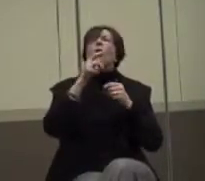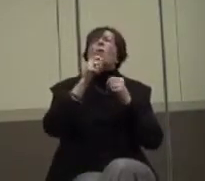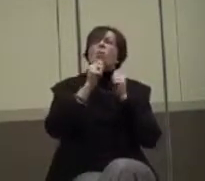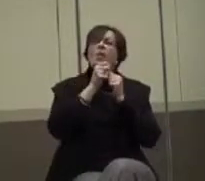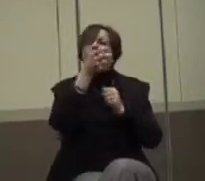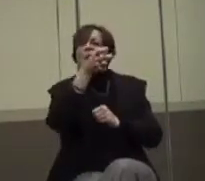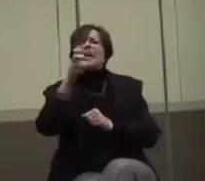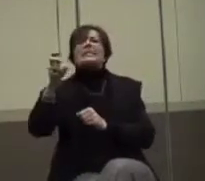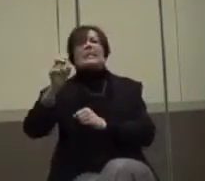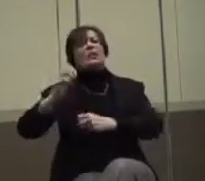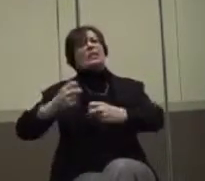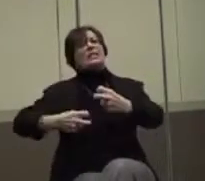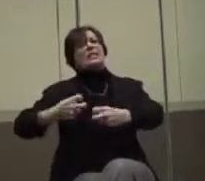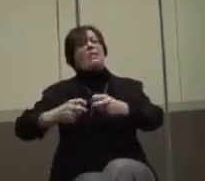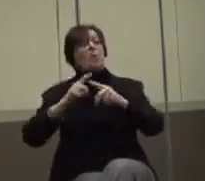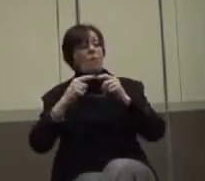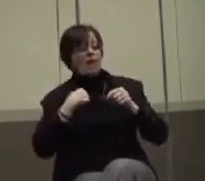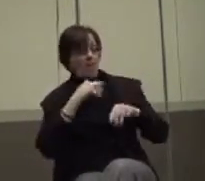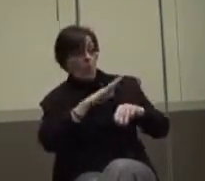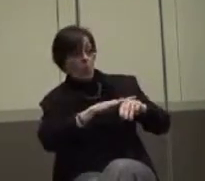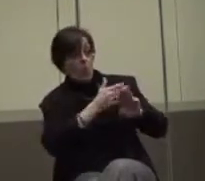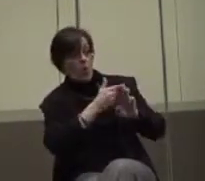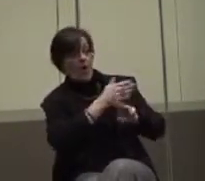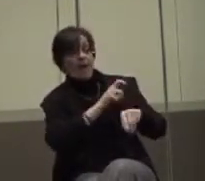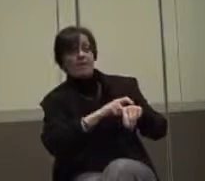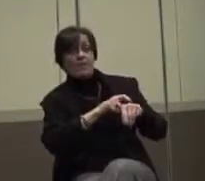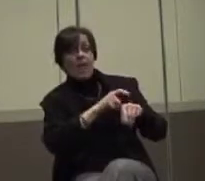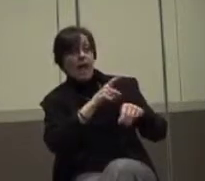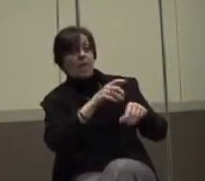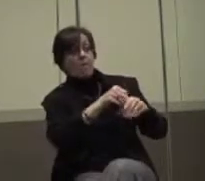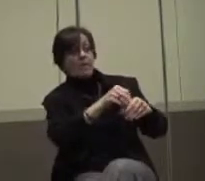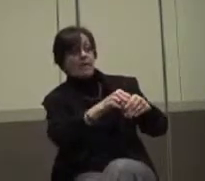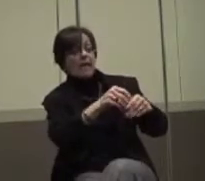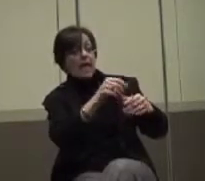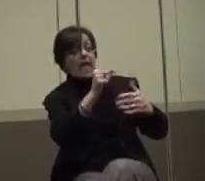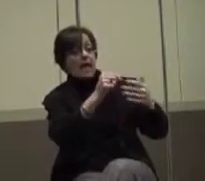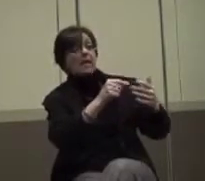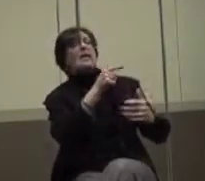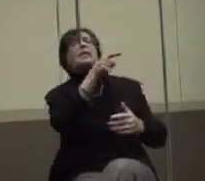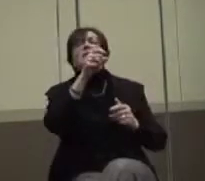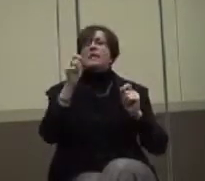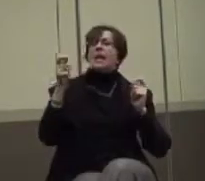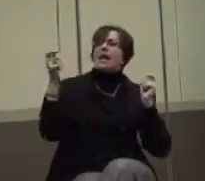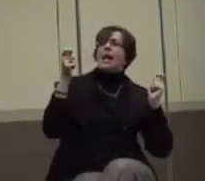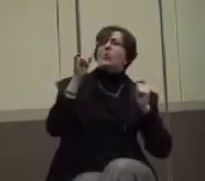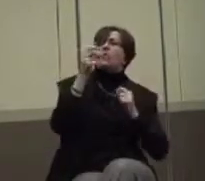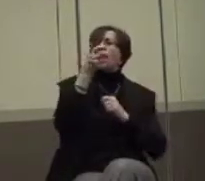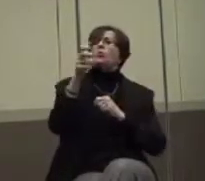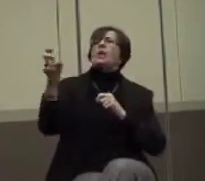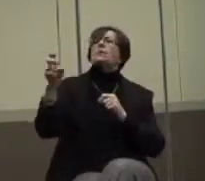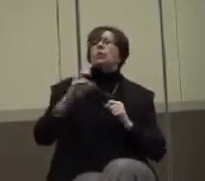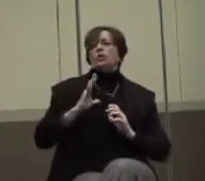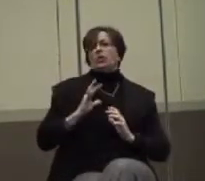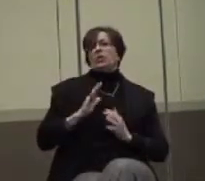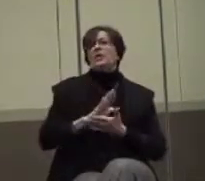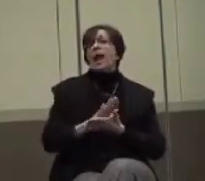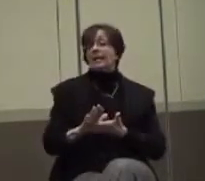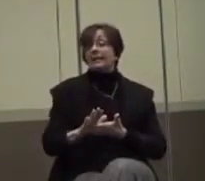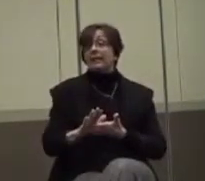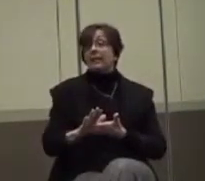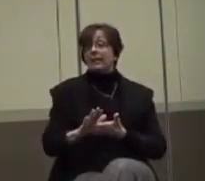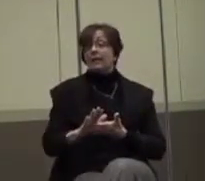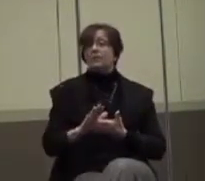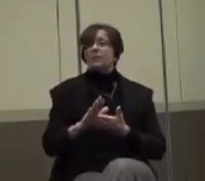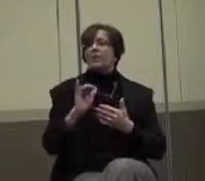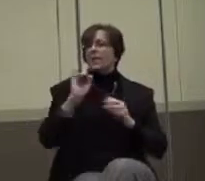them a warning ahead of time, build this in, the child can handle the transition very nicely, okay? Now, that's obviously,